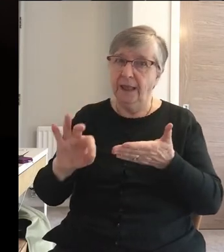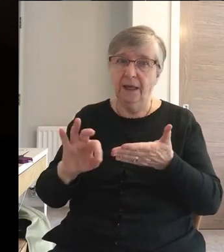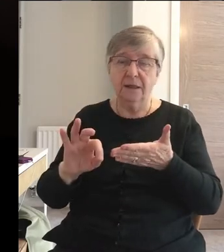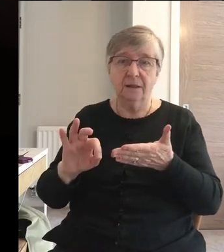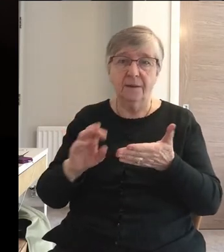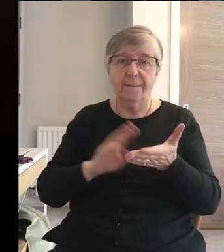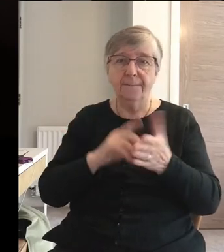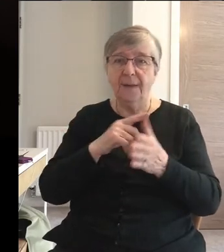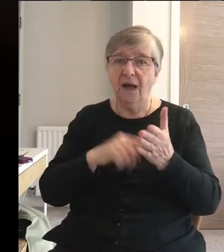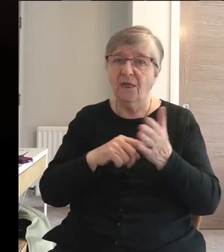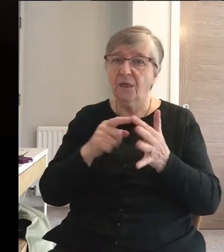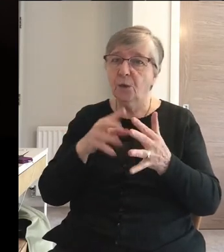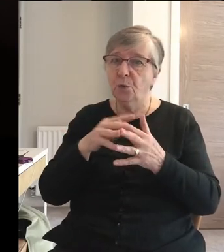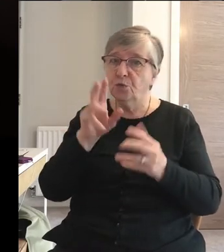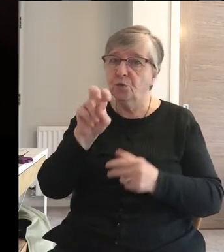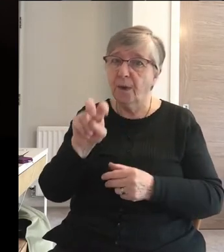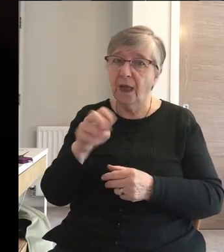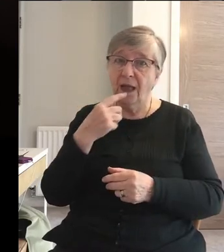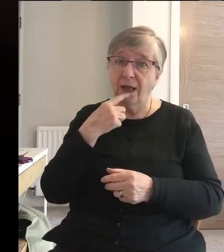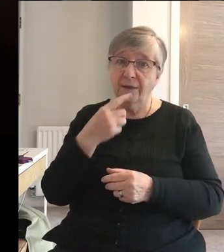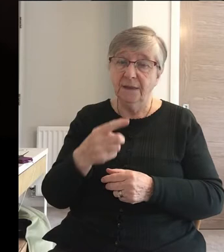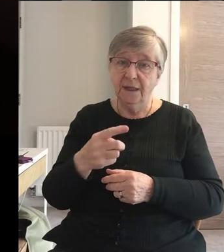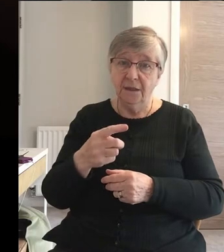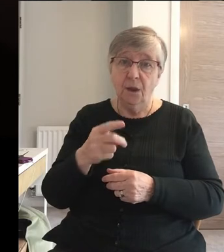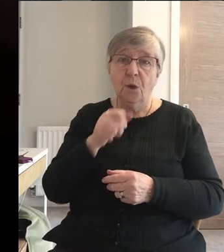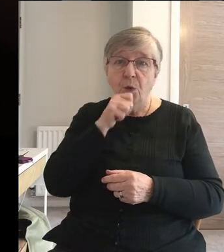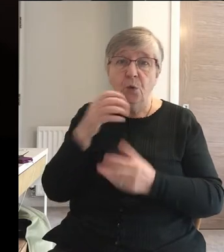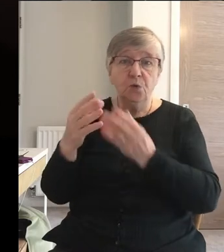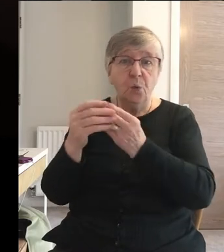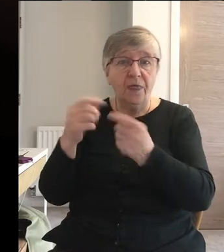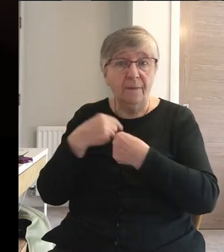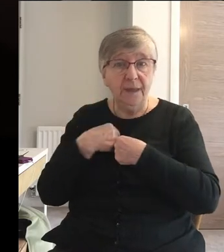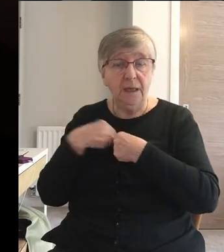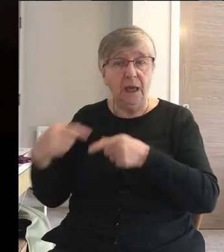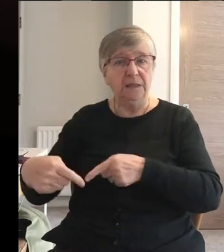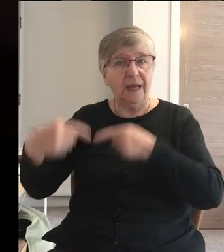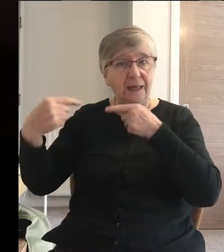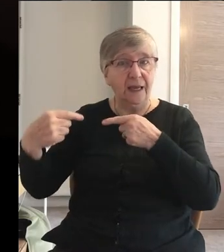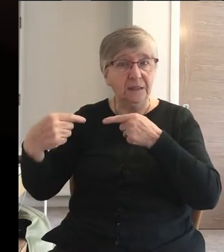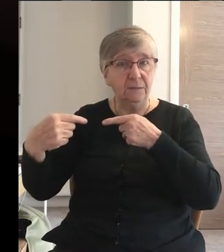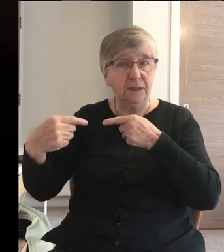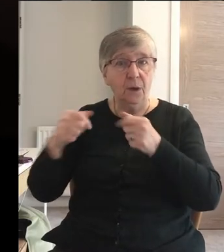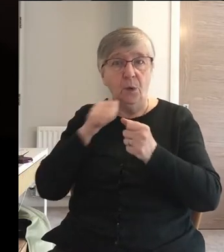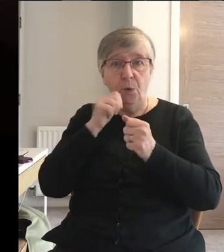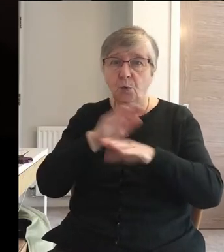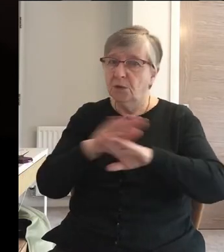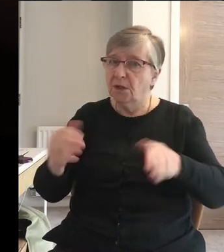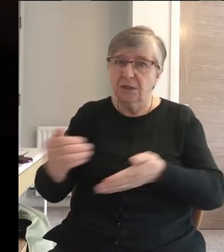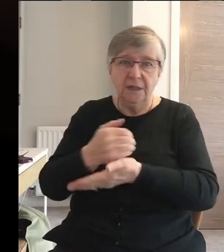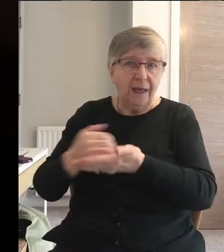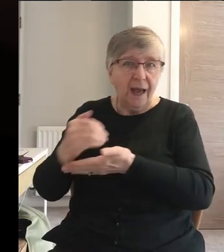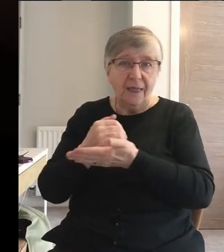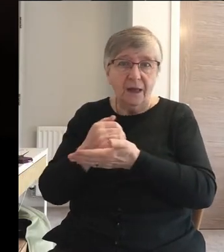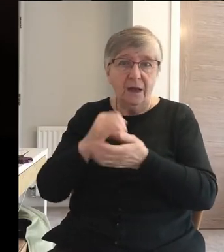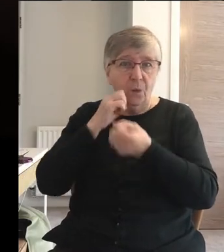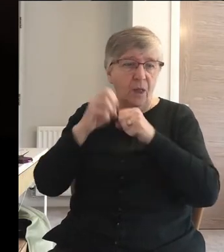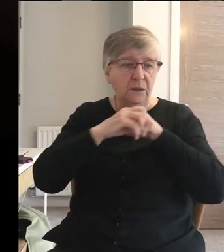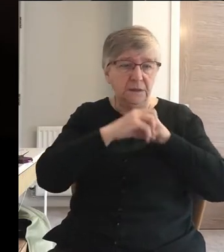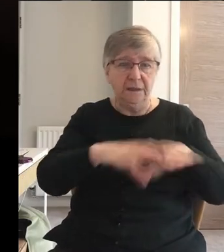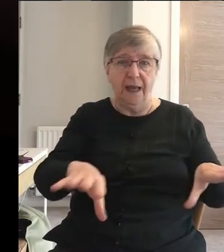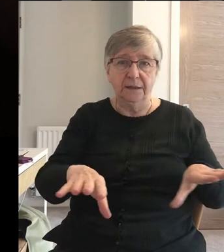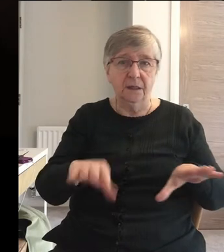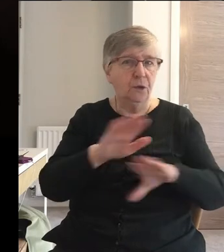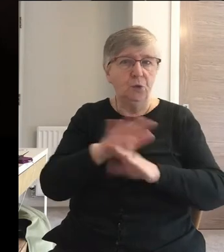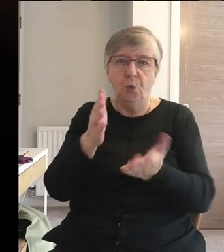he says, whoever is not with me is against me, and whoever does not gather with me scatters. No middle